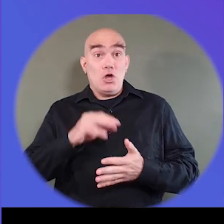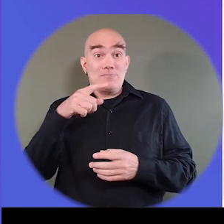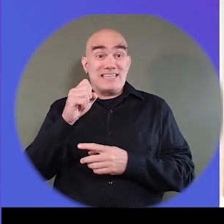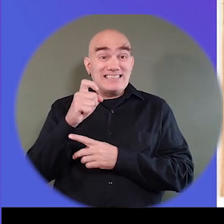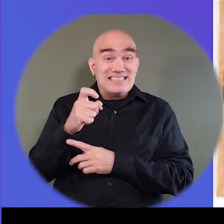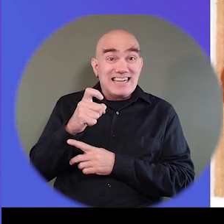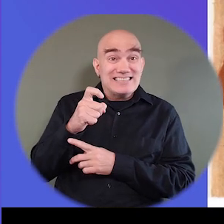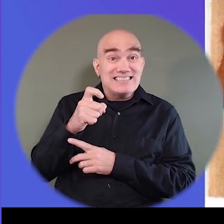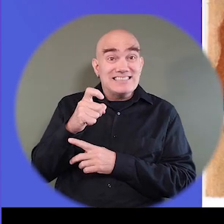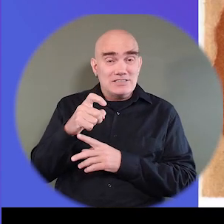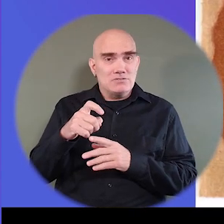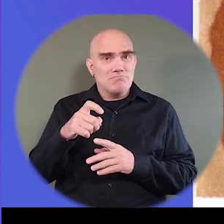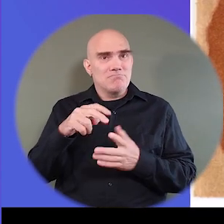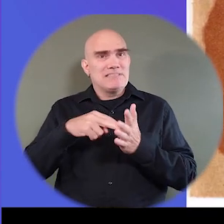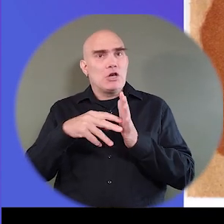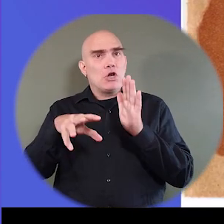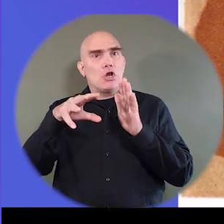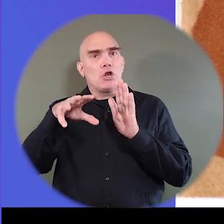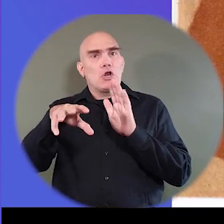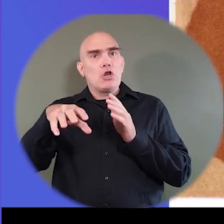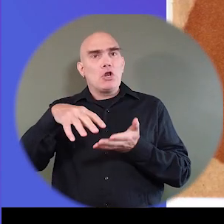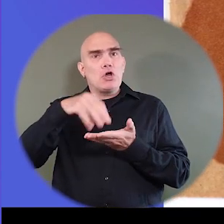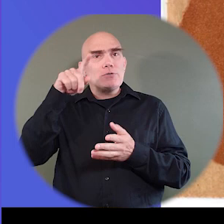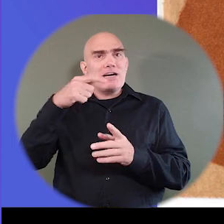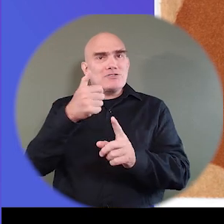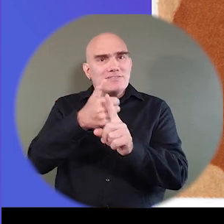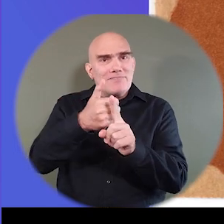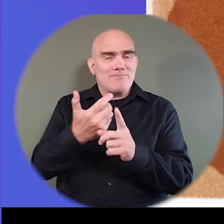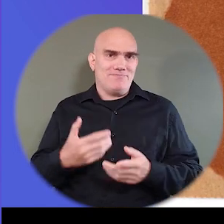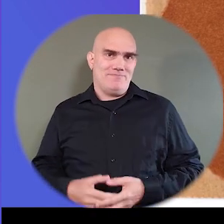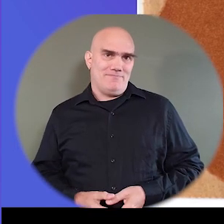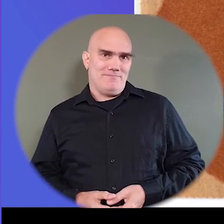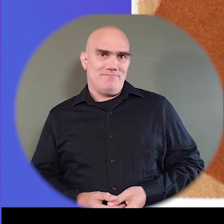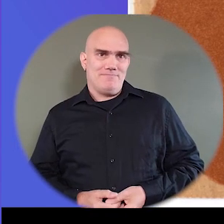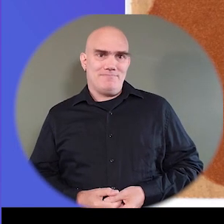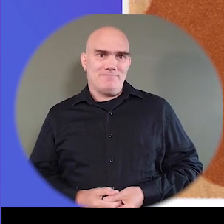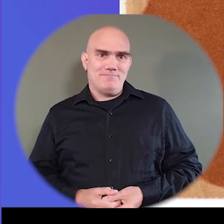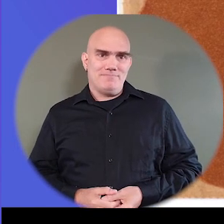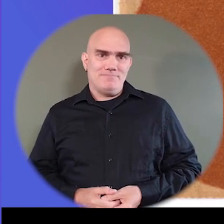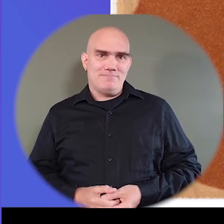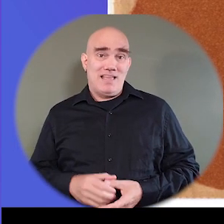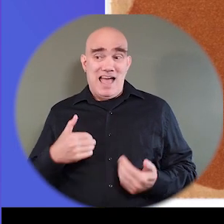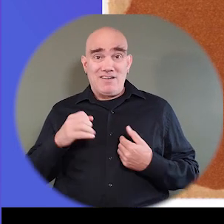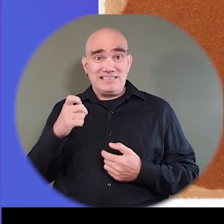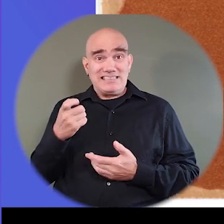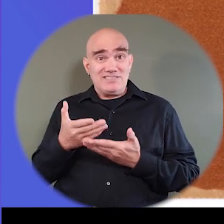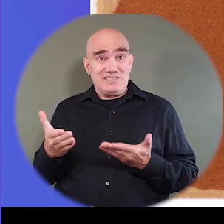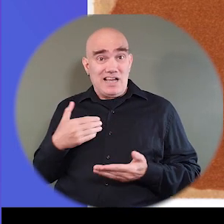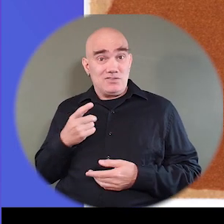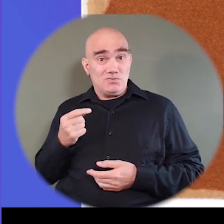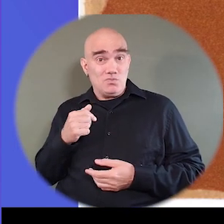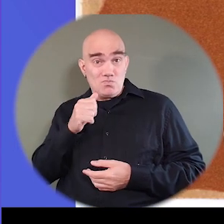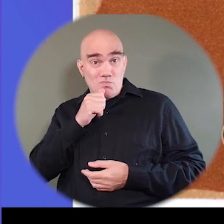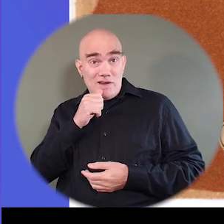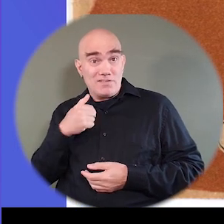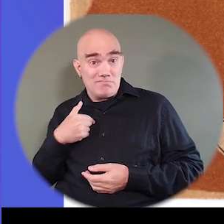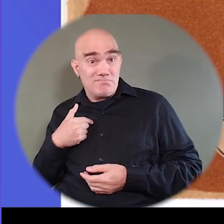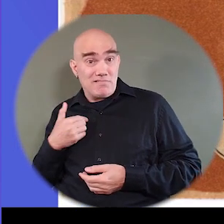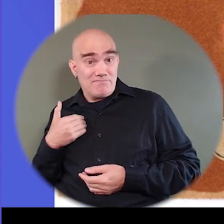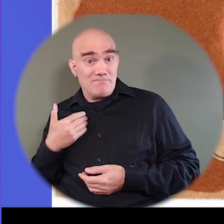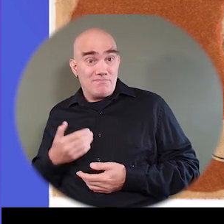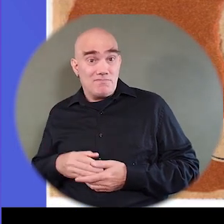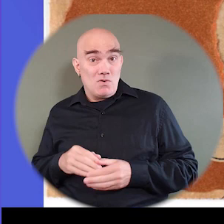Learning about sex is learning about yourself. I have a sex thing I do in